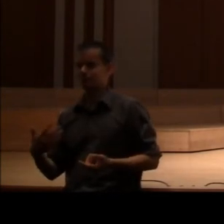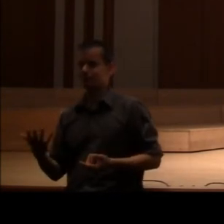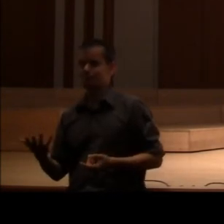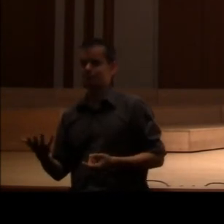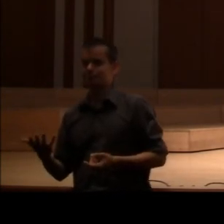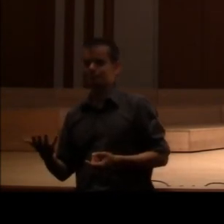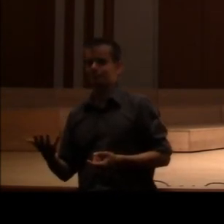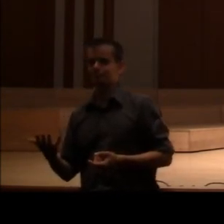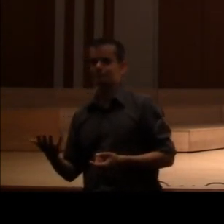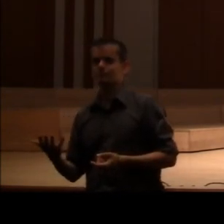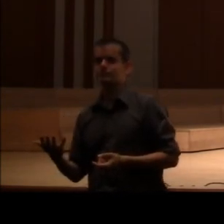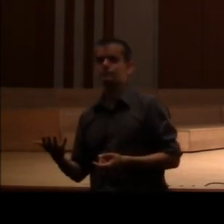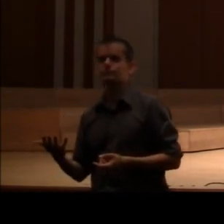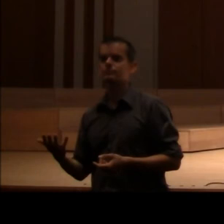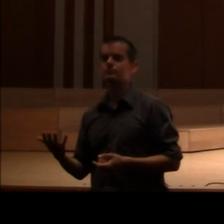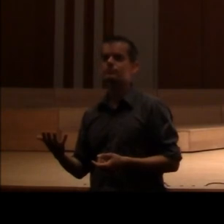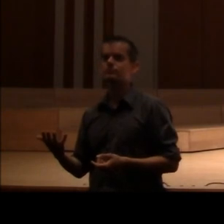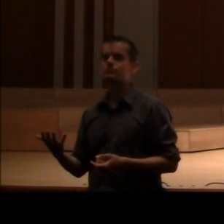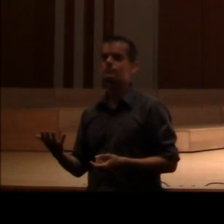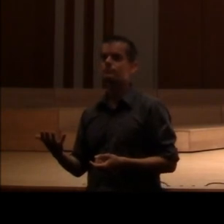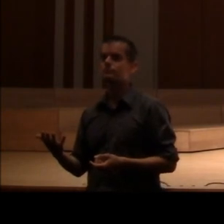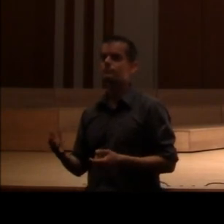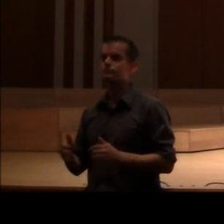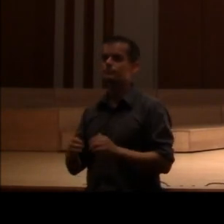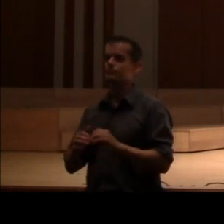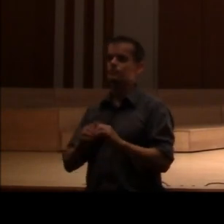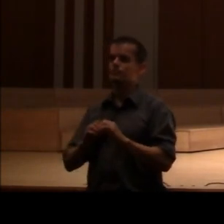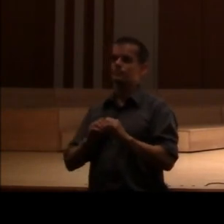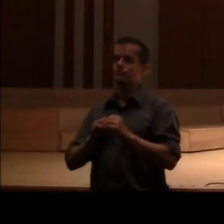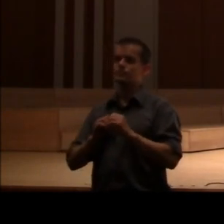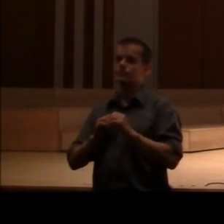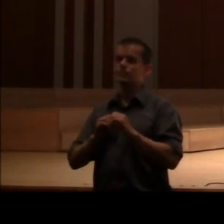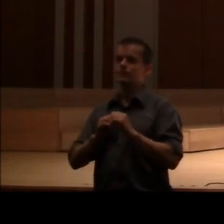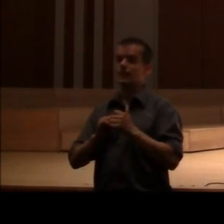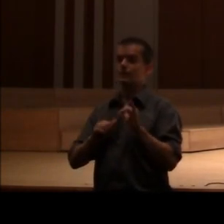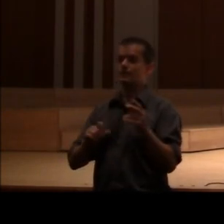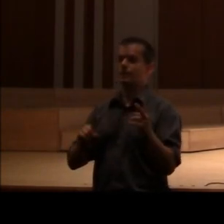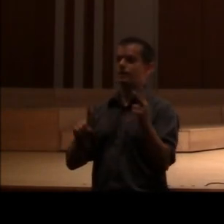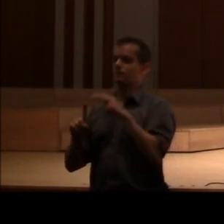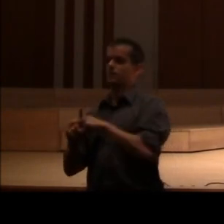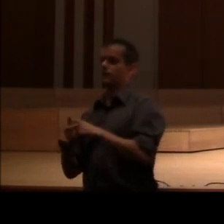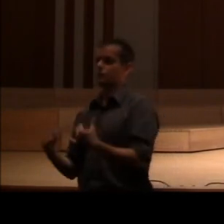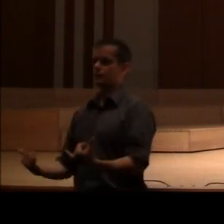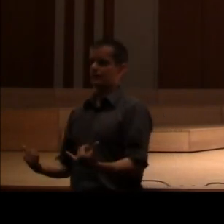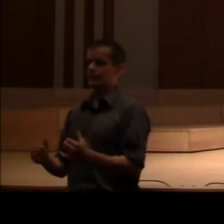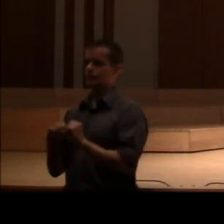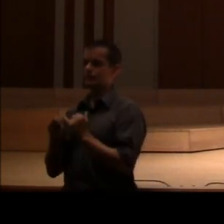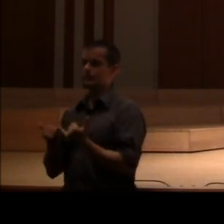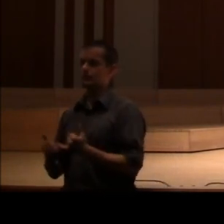Okay, question you could pose about 1984. How is it relevant to today's society? That's a good one. Okay,